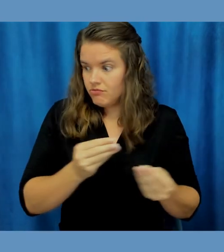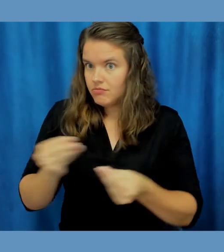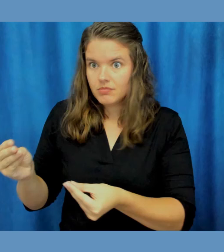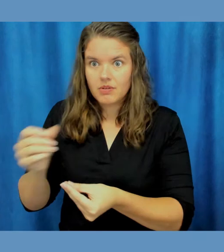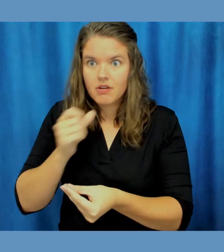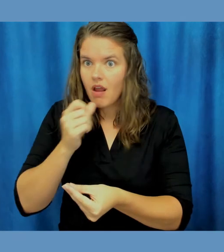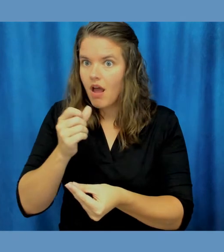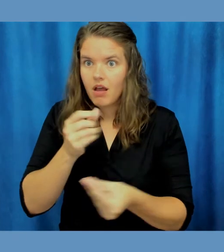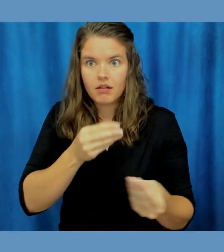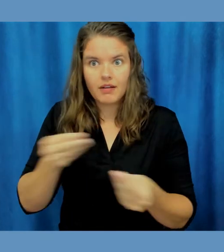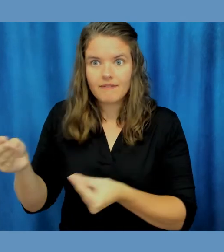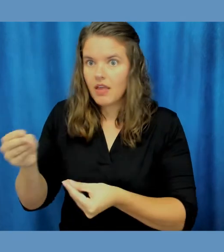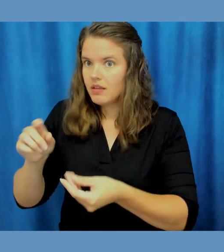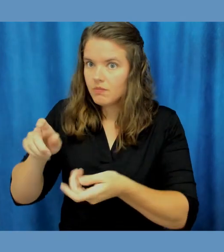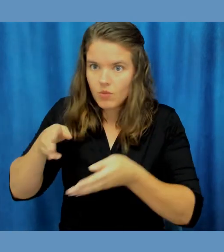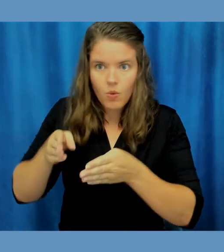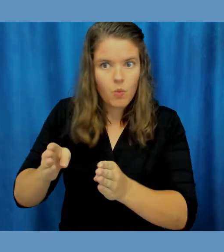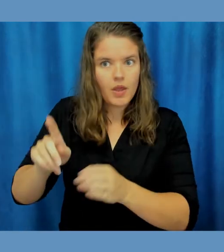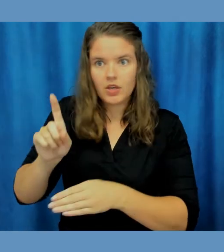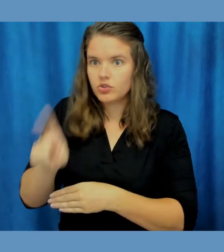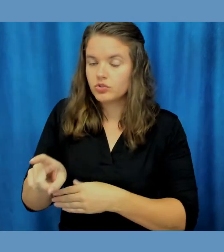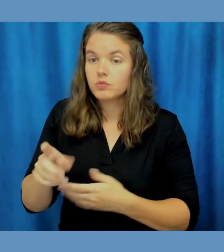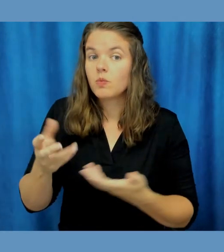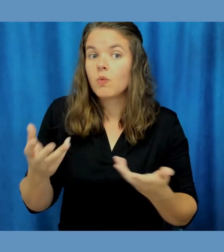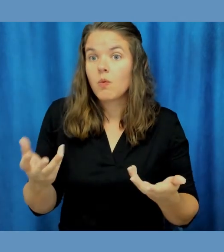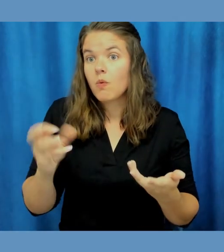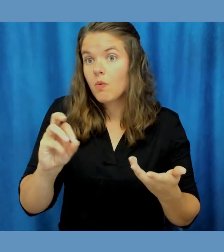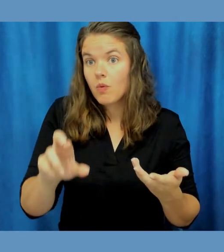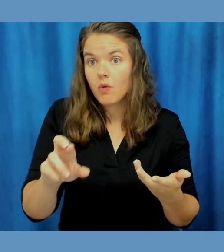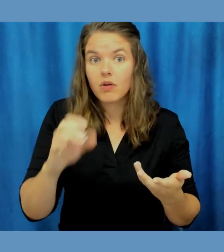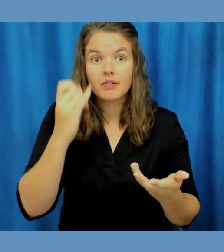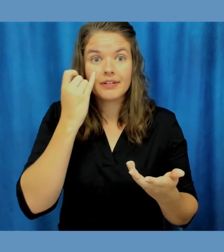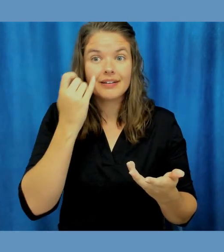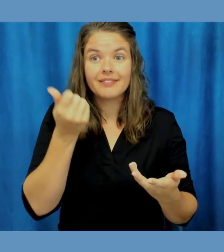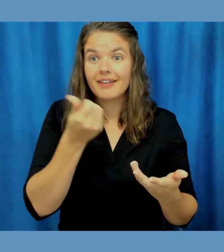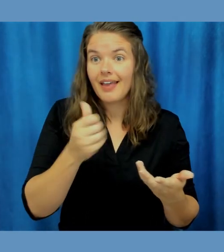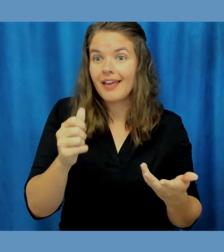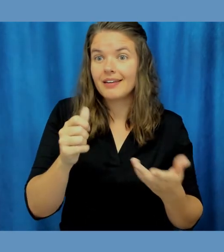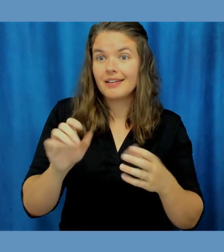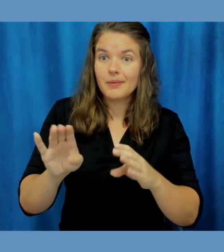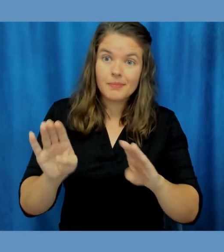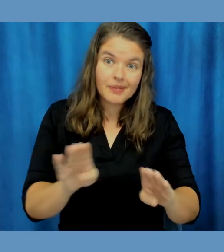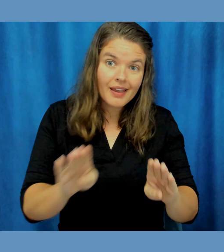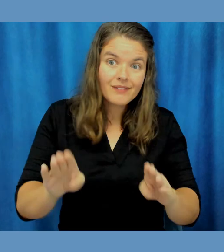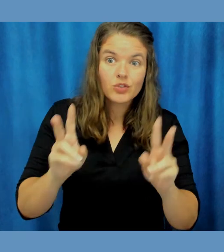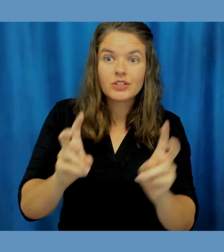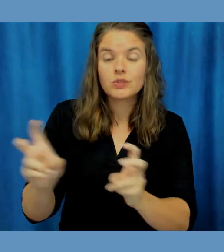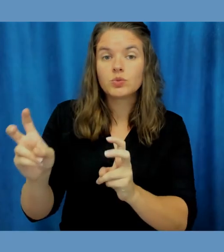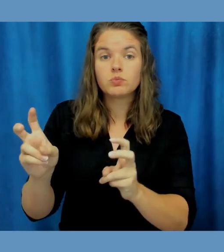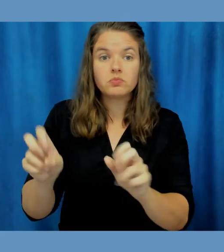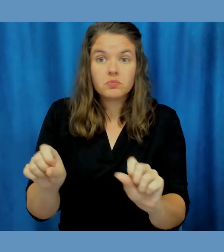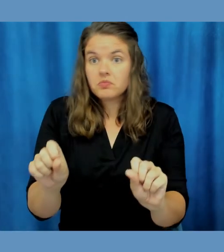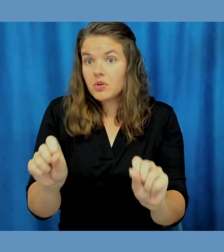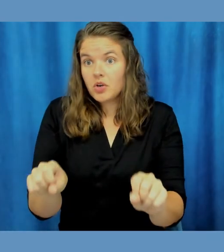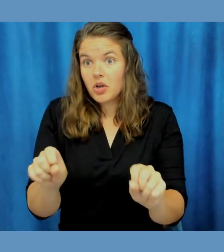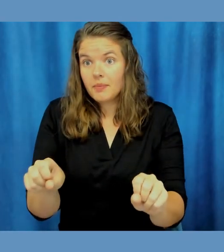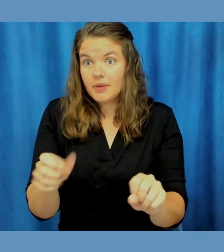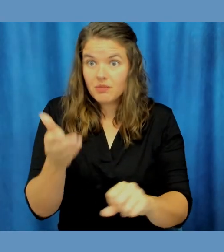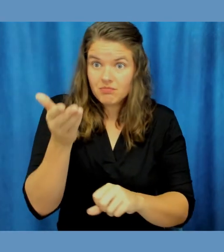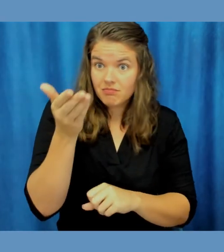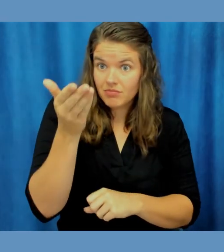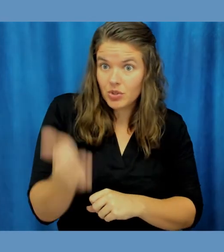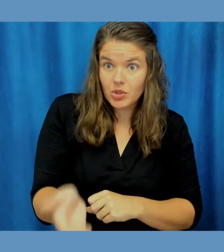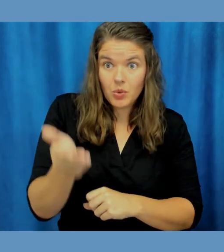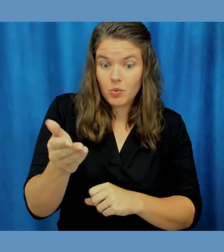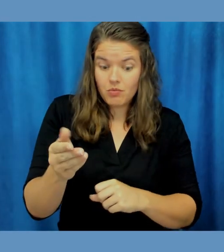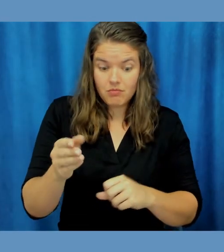across specifically the way it should have, or if there were any sort of conduct issues. It could be you